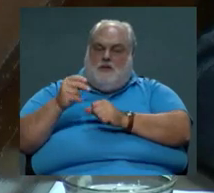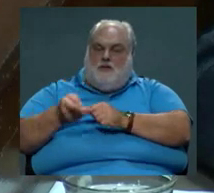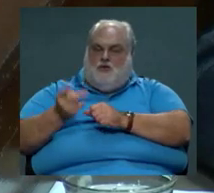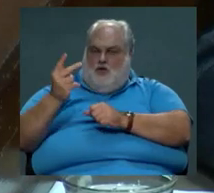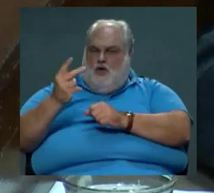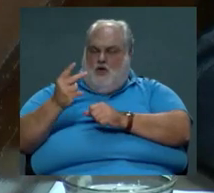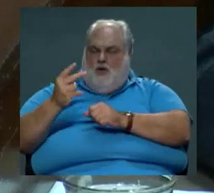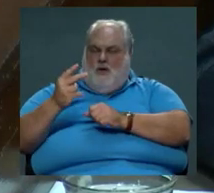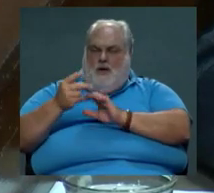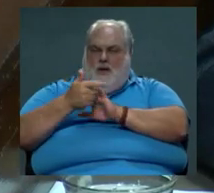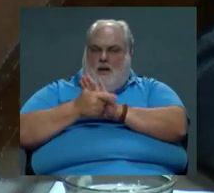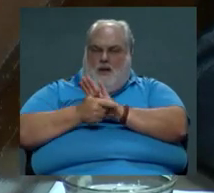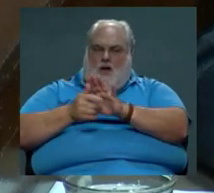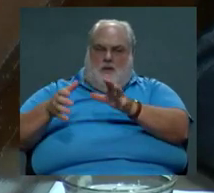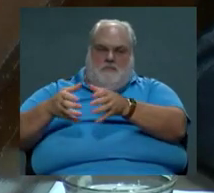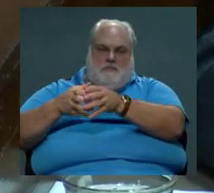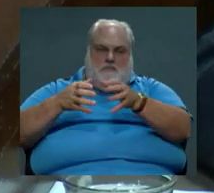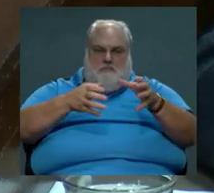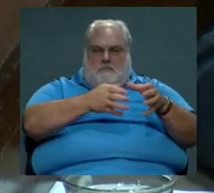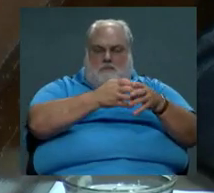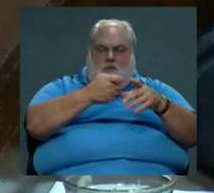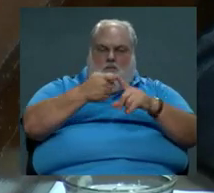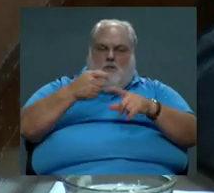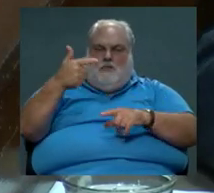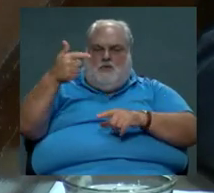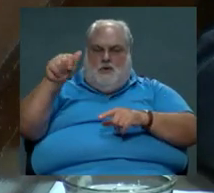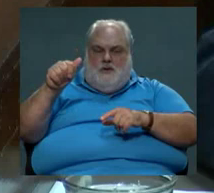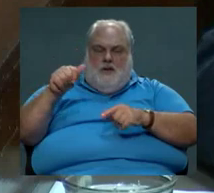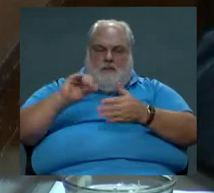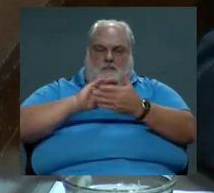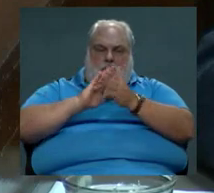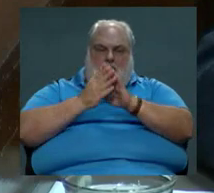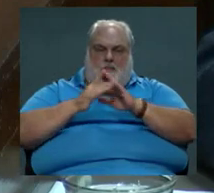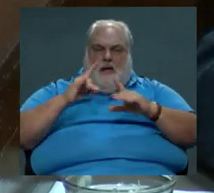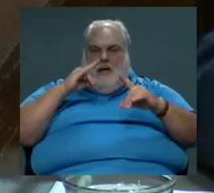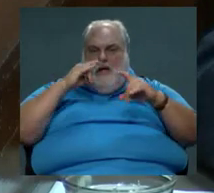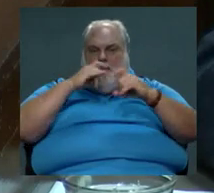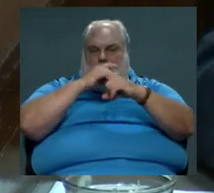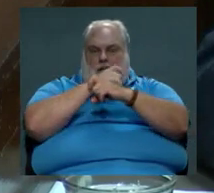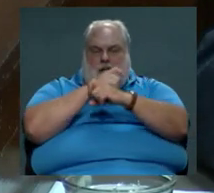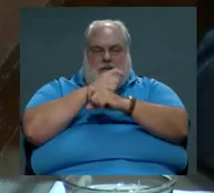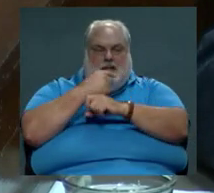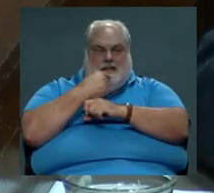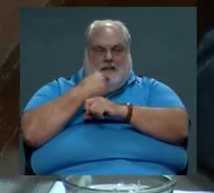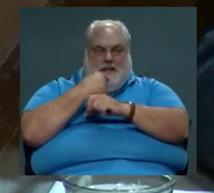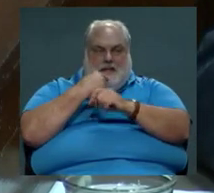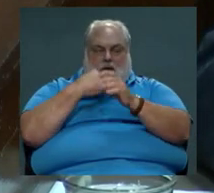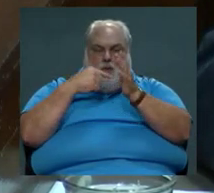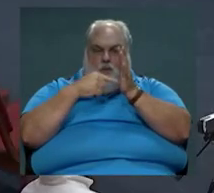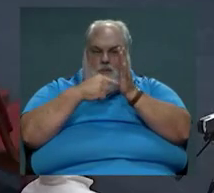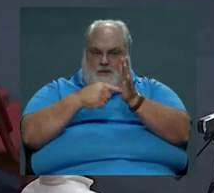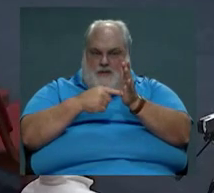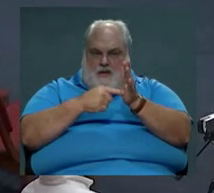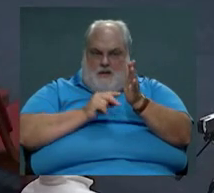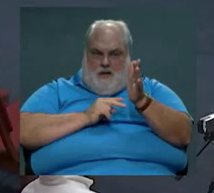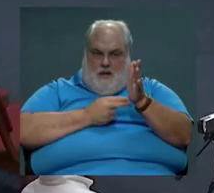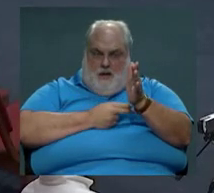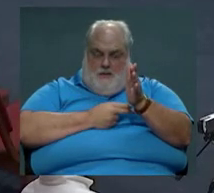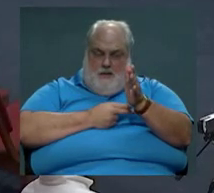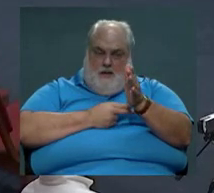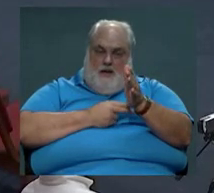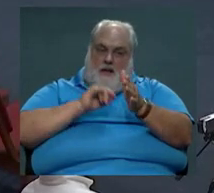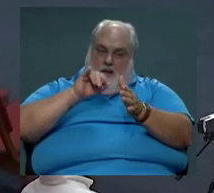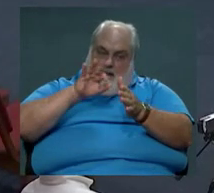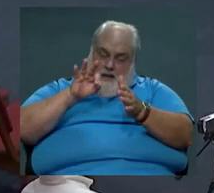this has gotten to be pretty complex litigation. So all this is saying, represent us. If we get through and